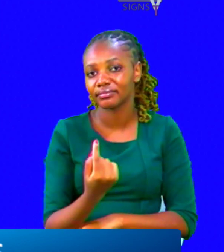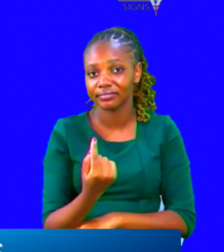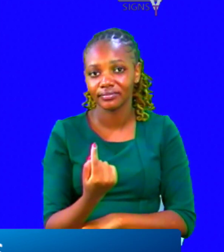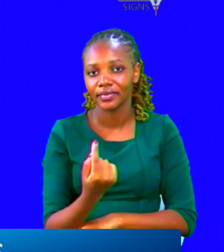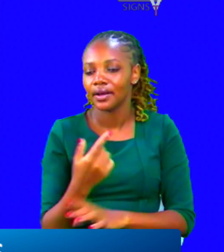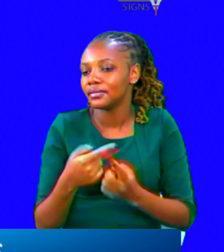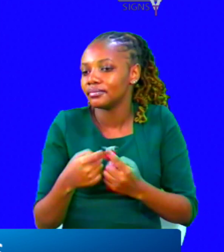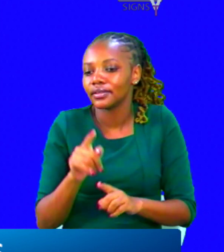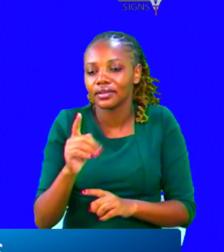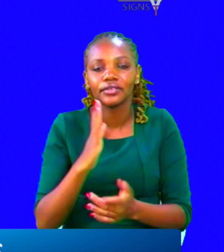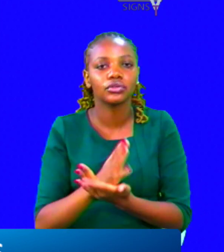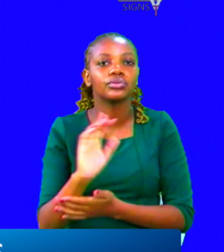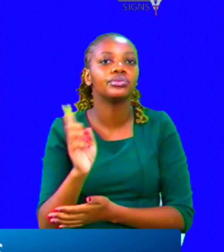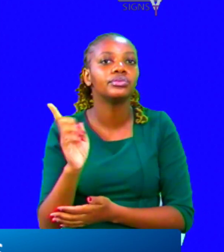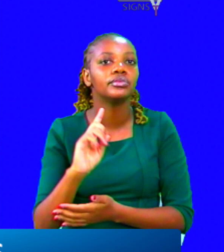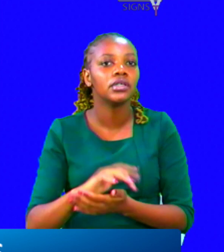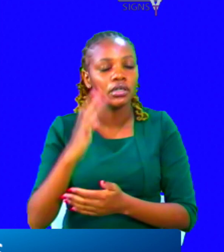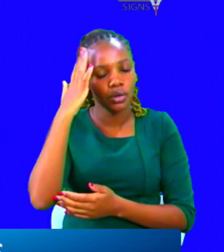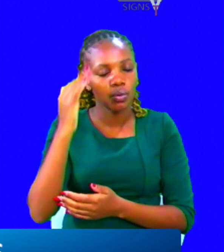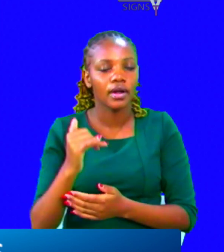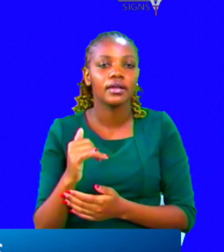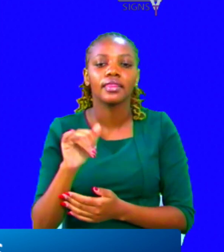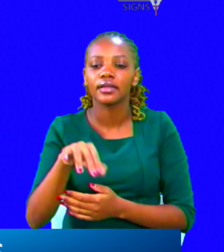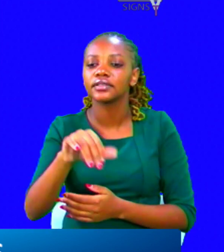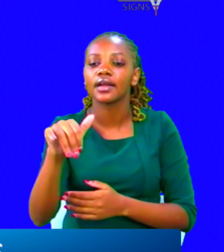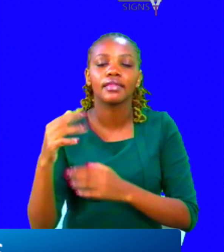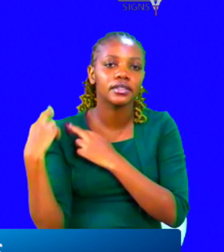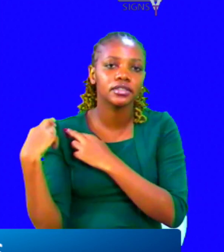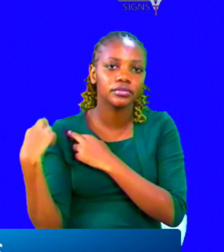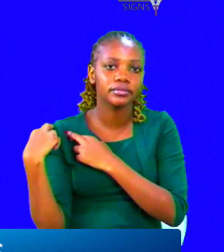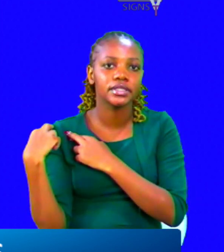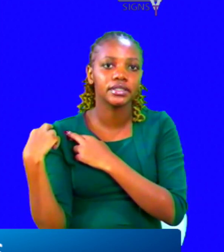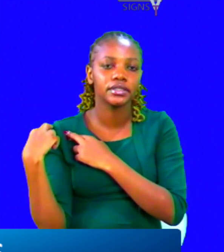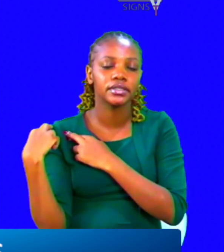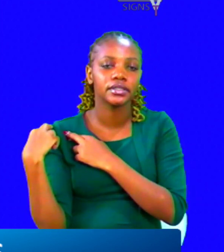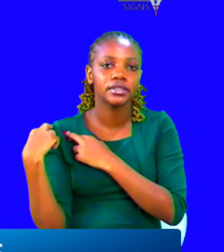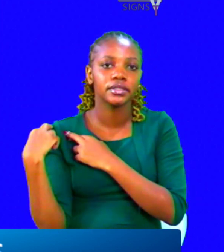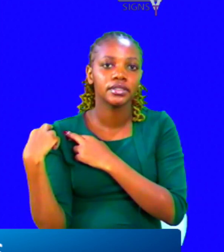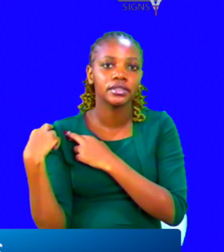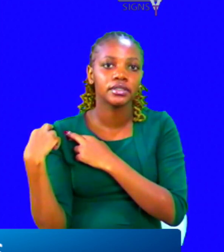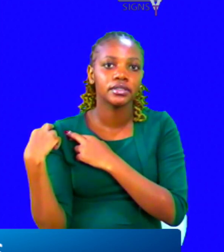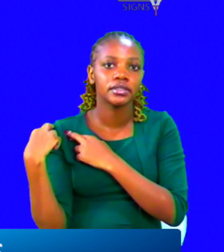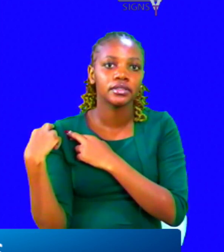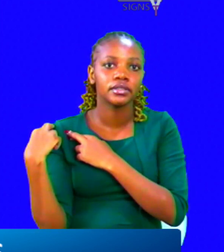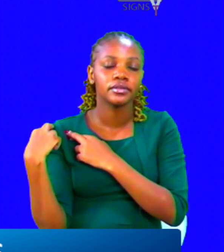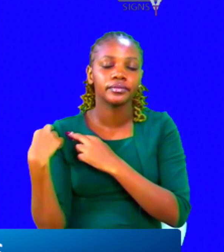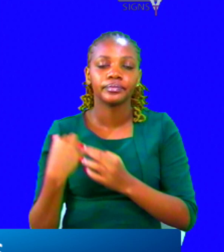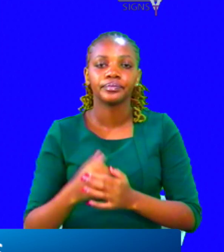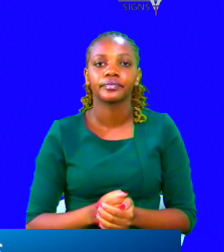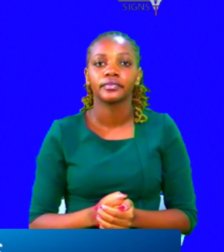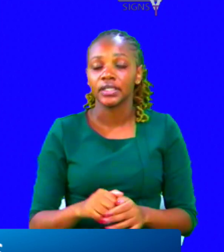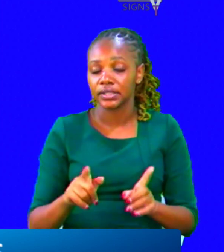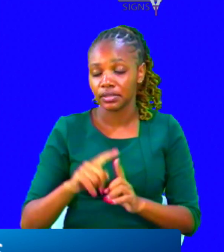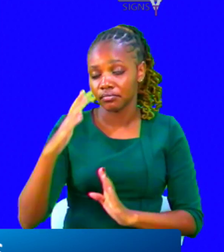judicata. It is not, because there's another mic that's on, my lord, and there's some bit of an echo. It is not